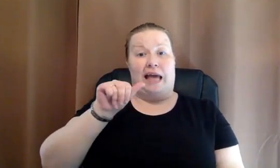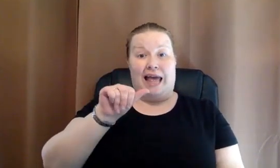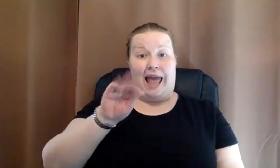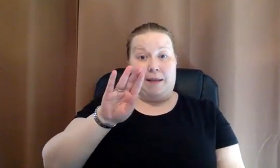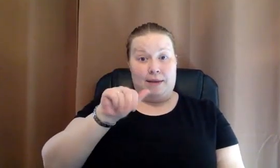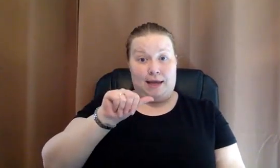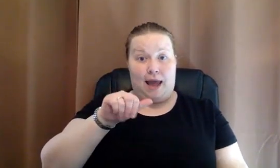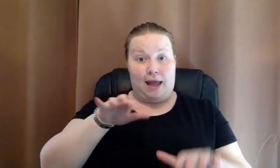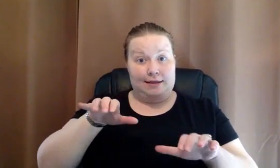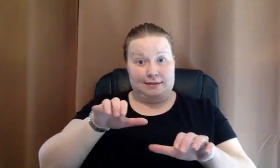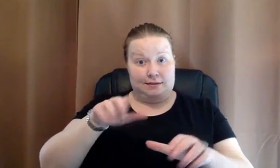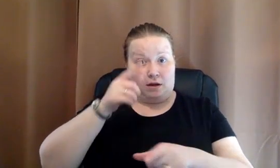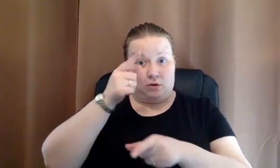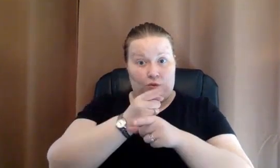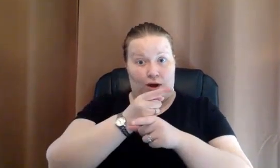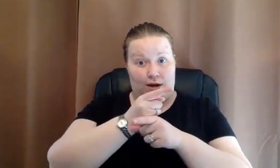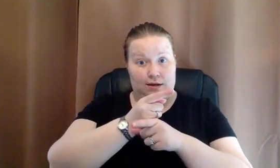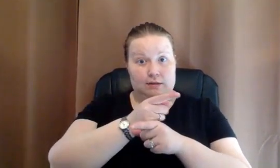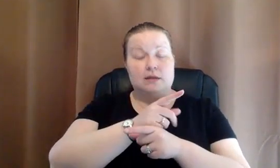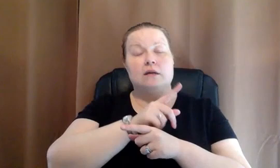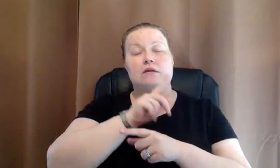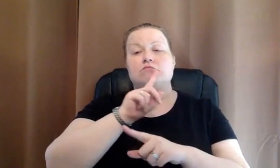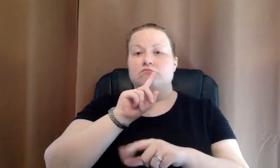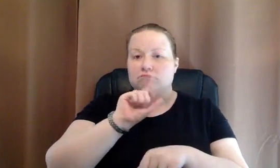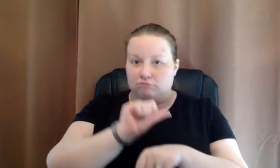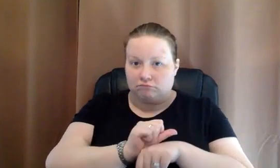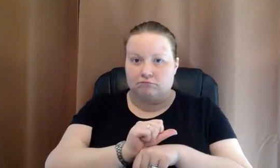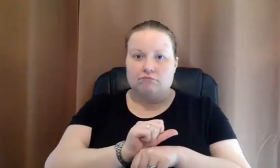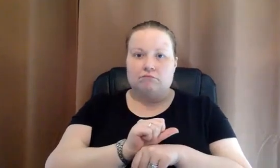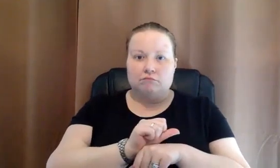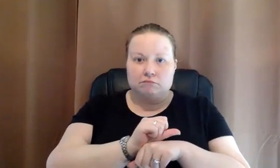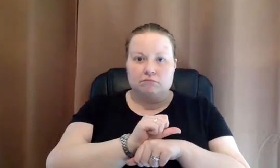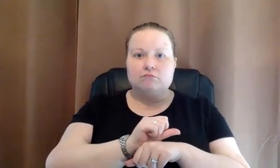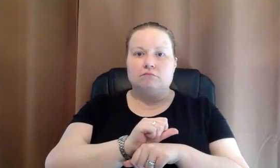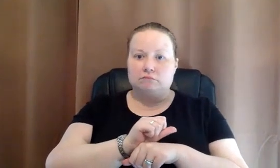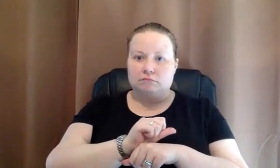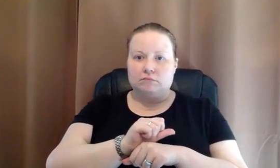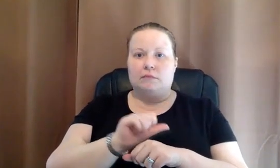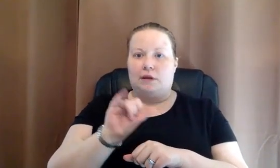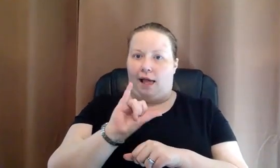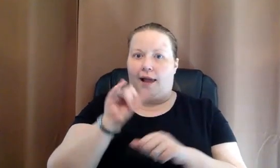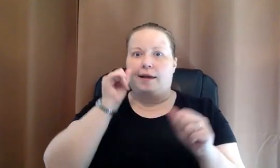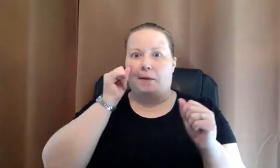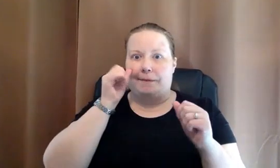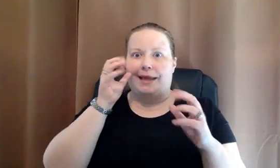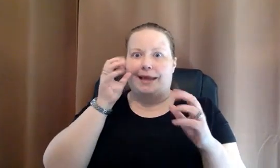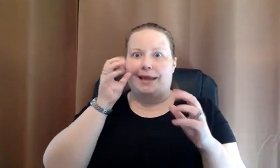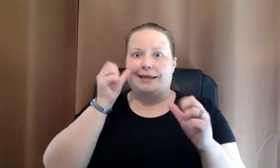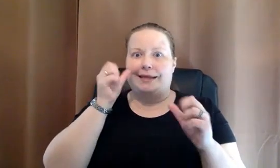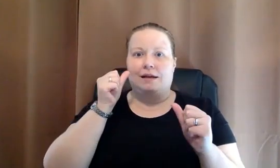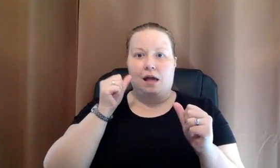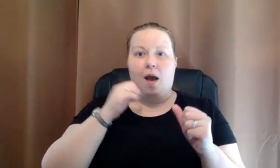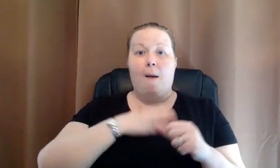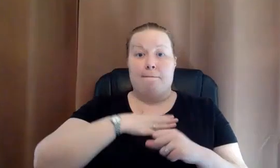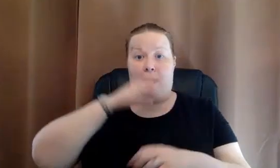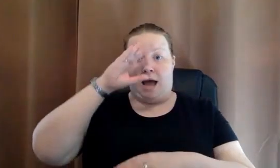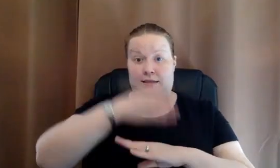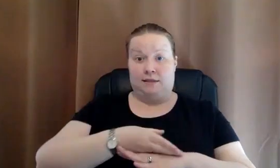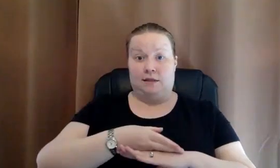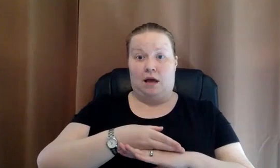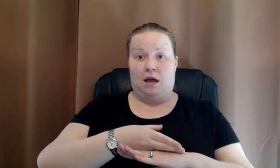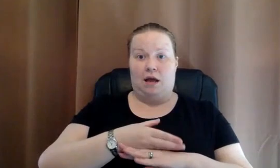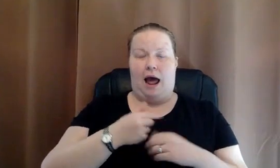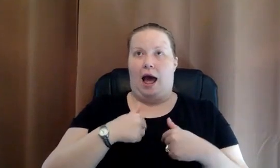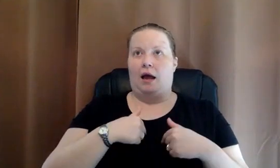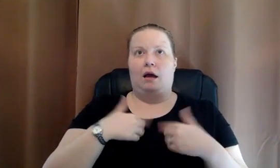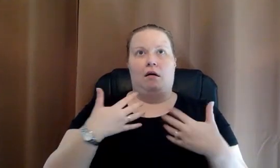done correctly, it really is like amazing. I mean, my son, I shudder to